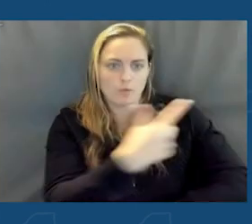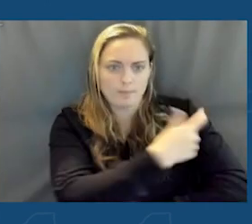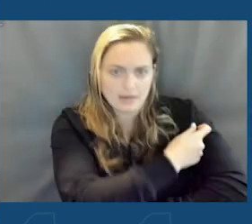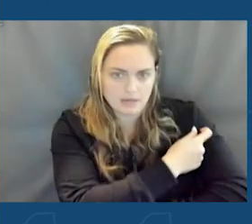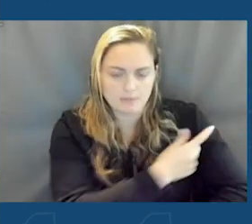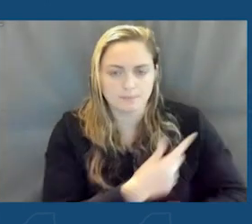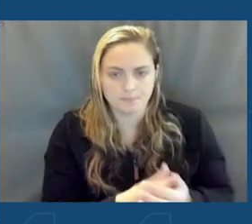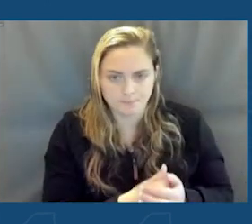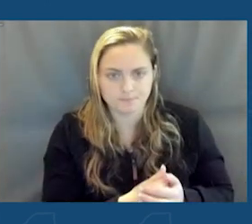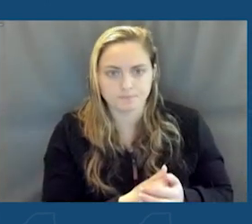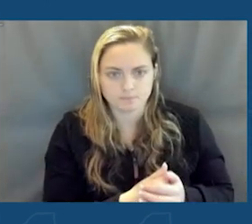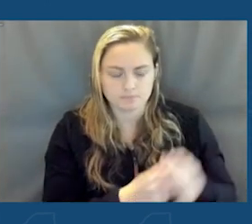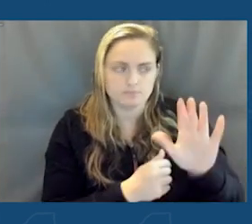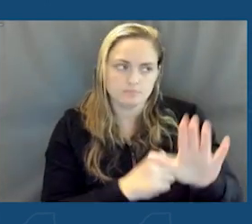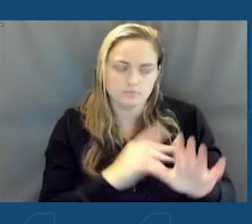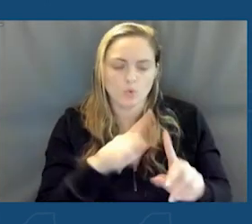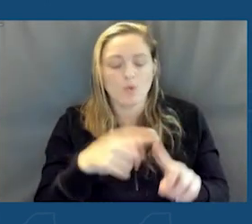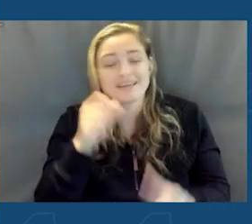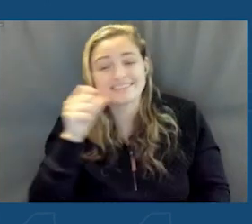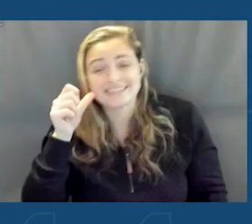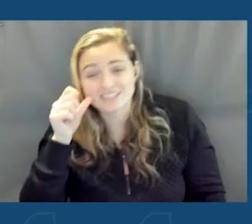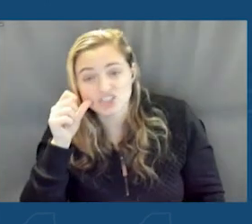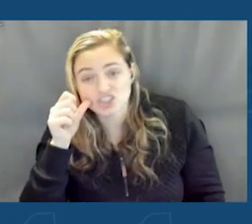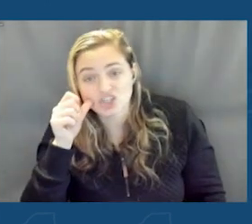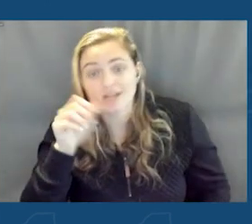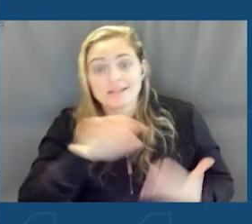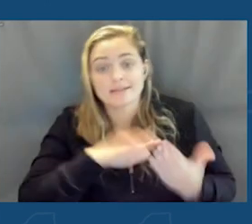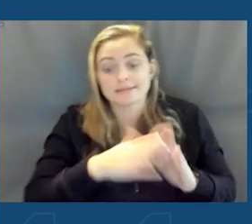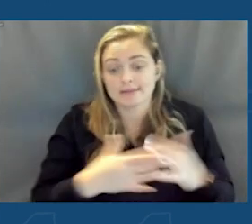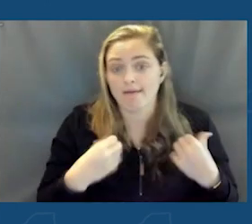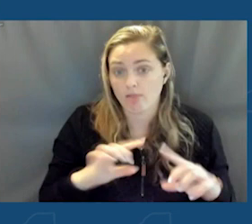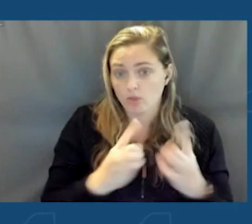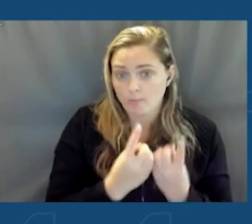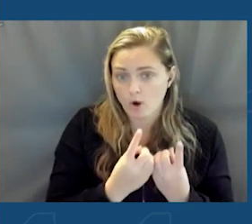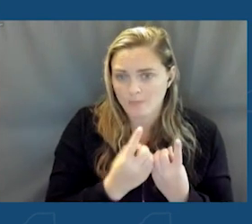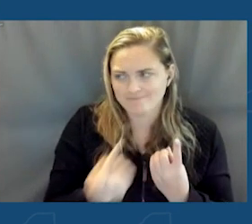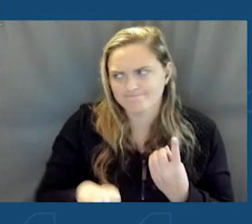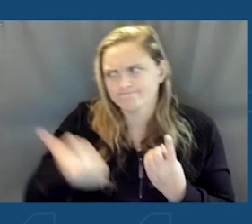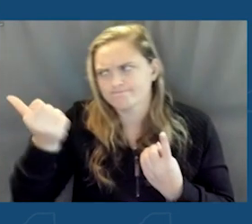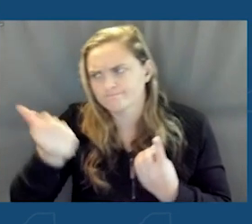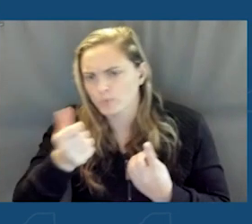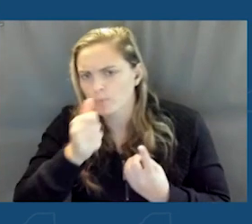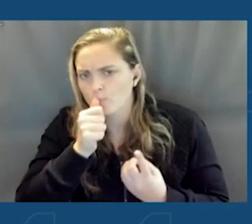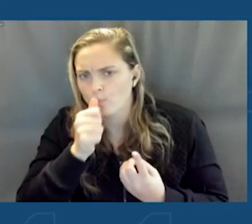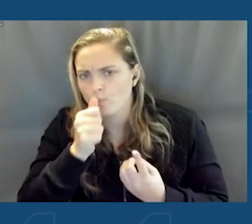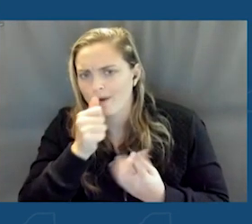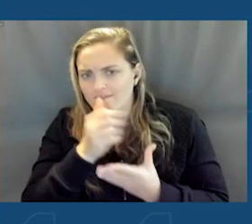while yesterday the city health department got rid of the private sector mandate.